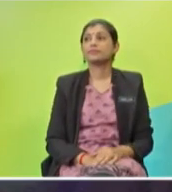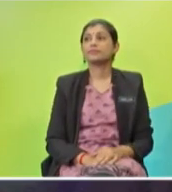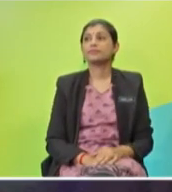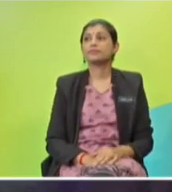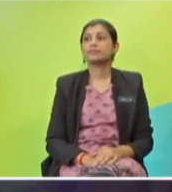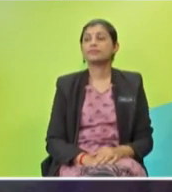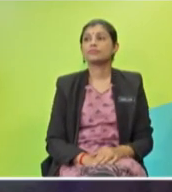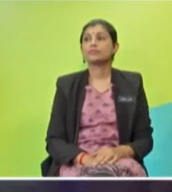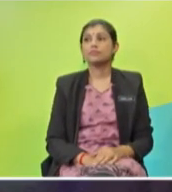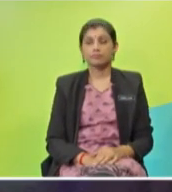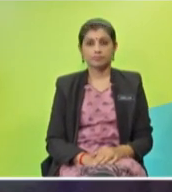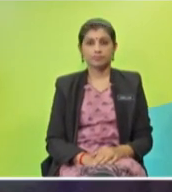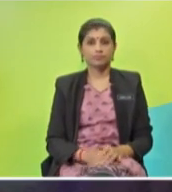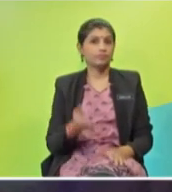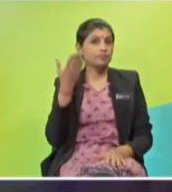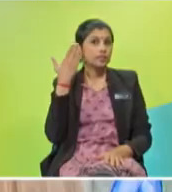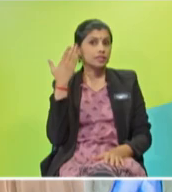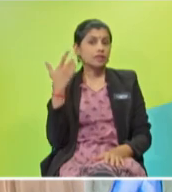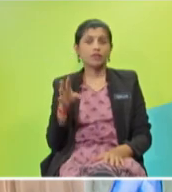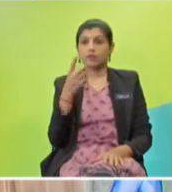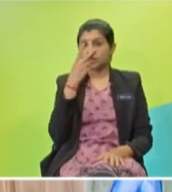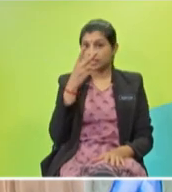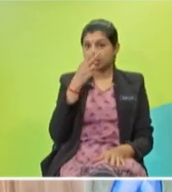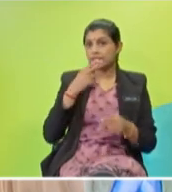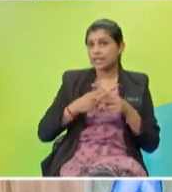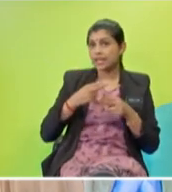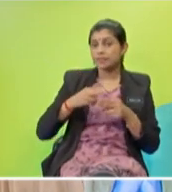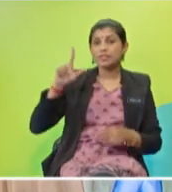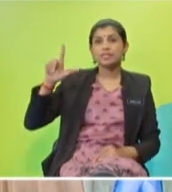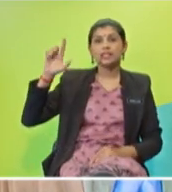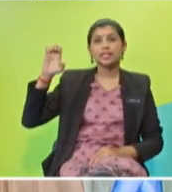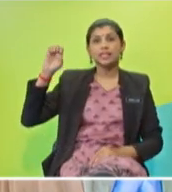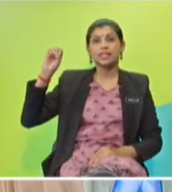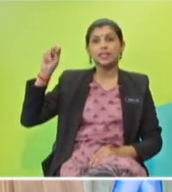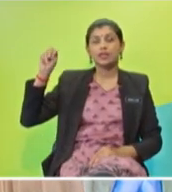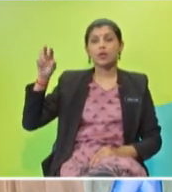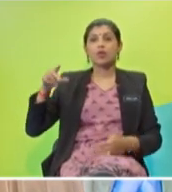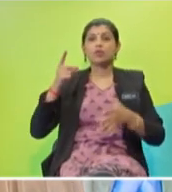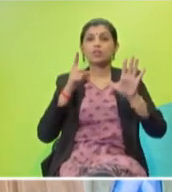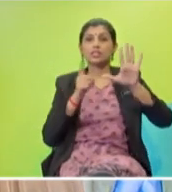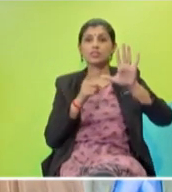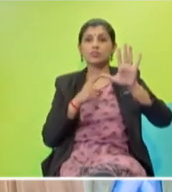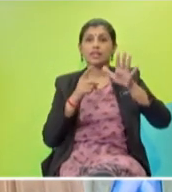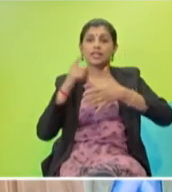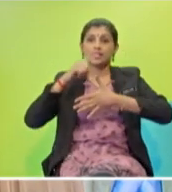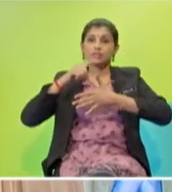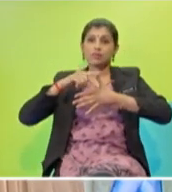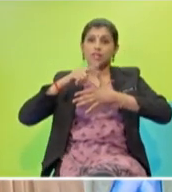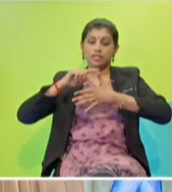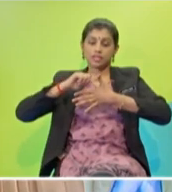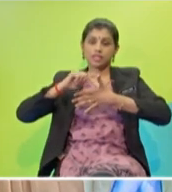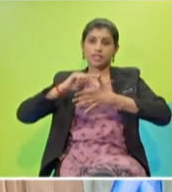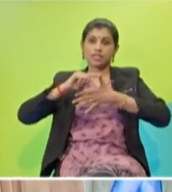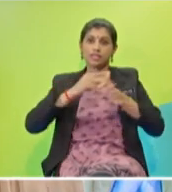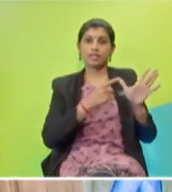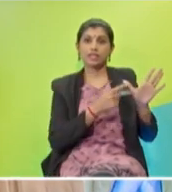the example just now, Leong. So, put the name Leong on the thumb. Okay. Okay. Right on the thumb. Okay, everybody, let's do